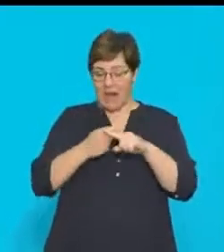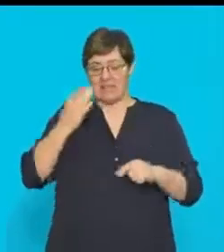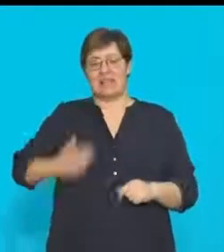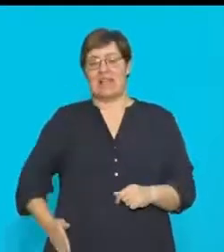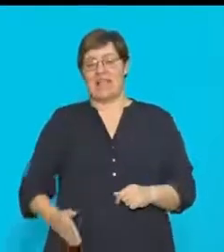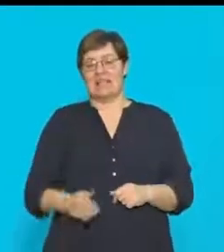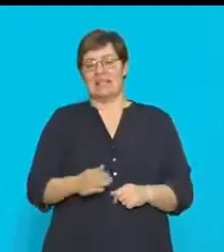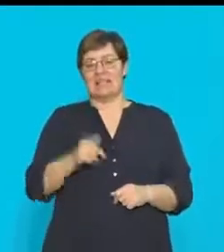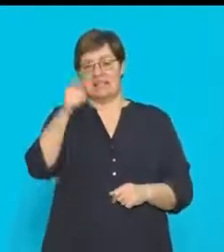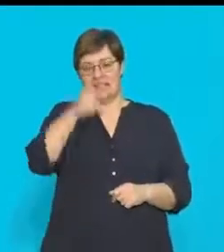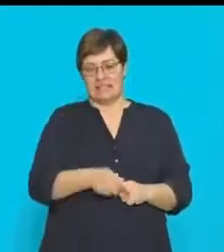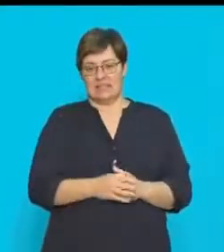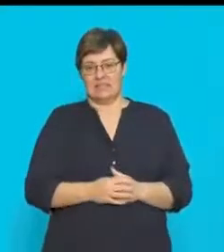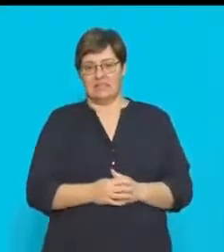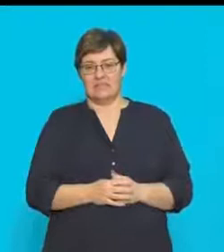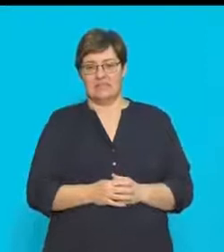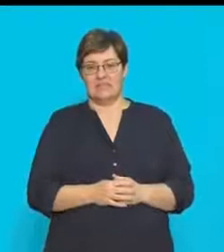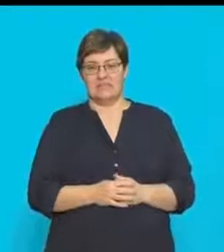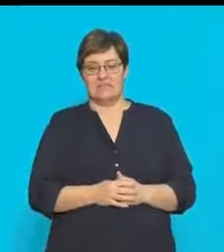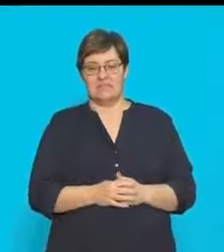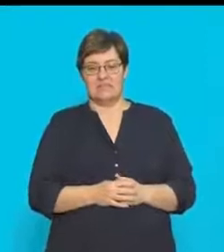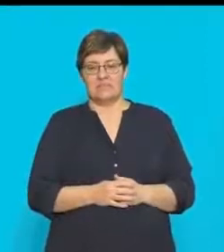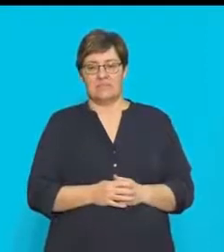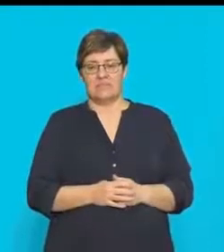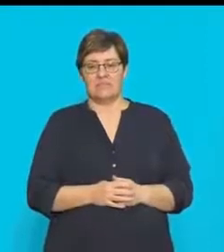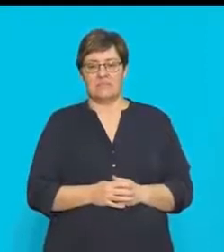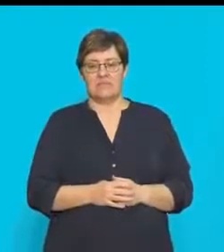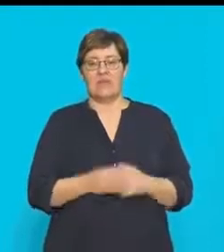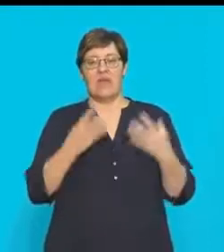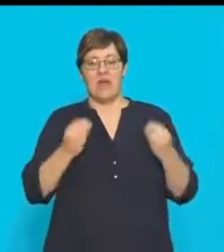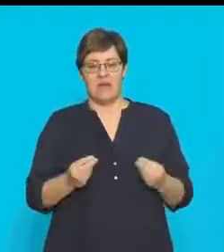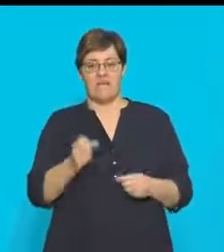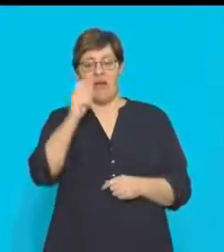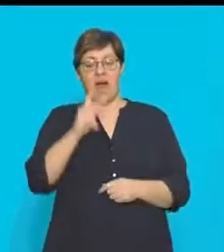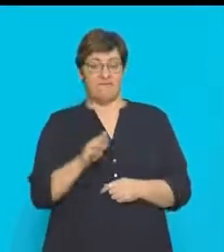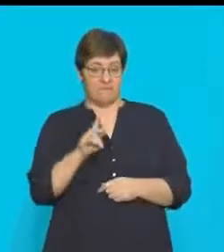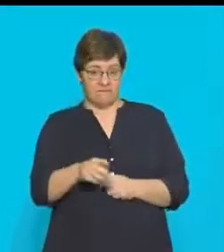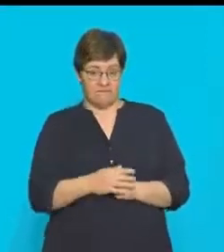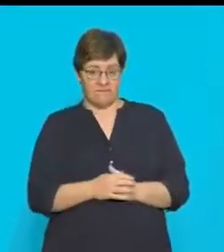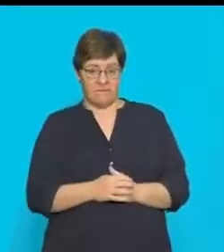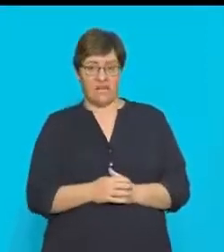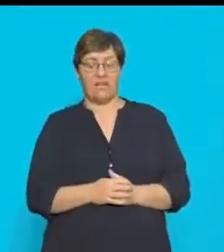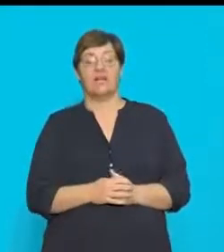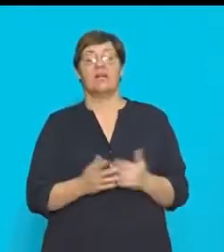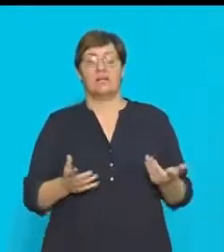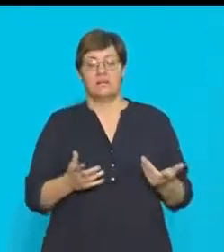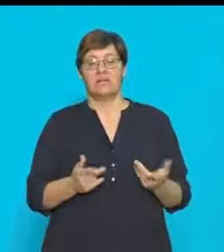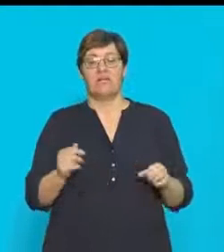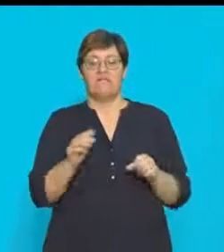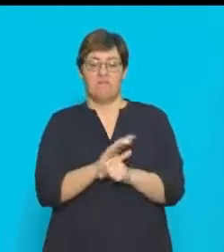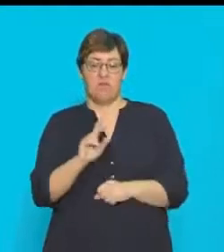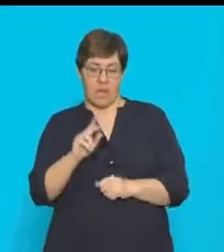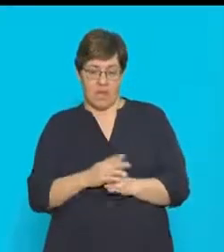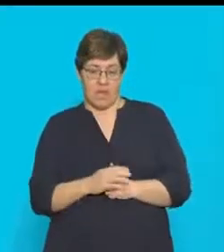as well as the side across it. So we've got a half pair here, and the red piece is our full pair,